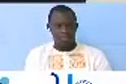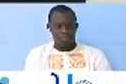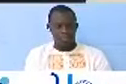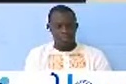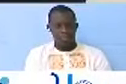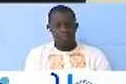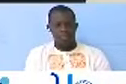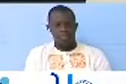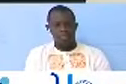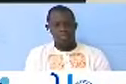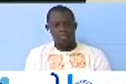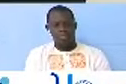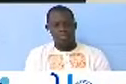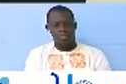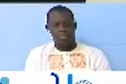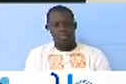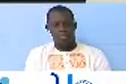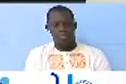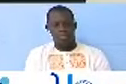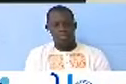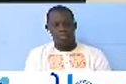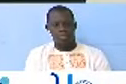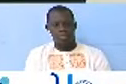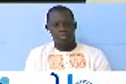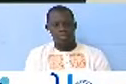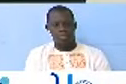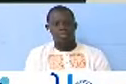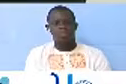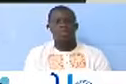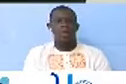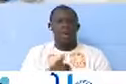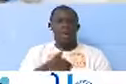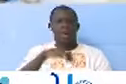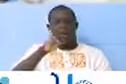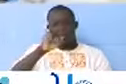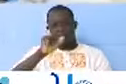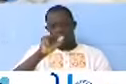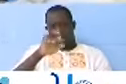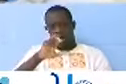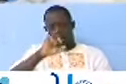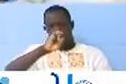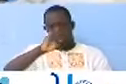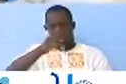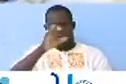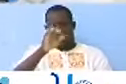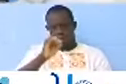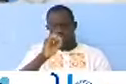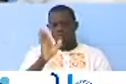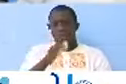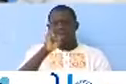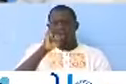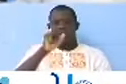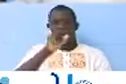Sanneh. The same thing. Keep on repeating. Aye, Sarjo Sanneh. Nte Sarjo Sanneh. Denk lako. So